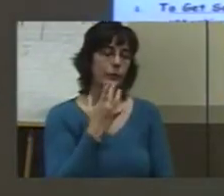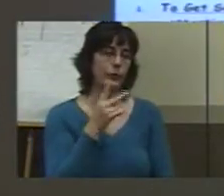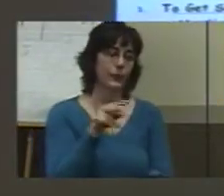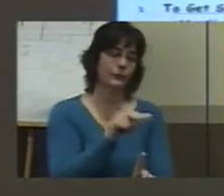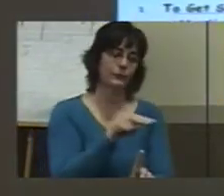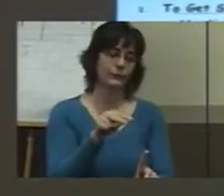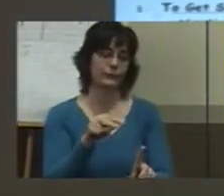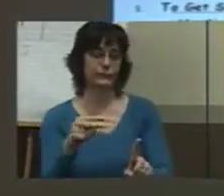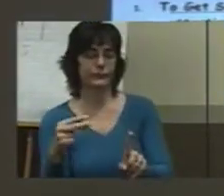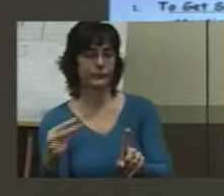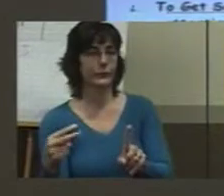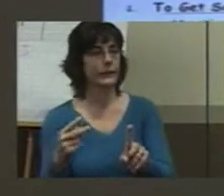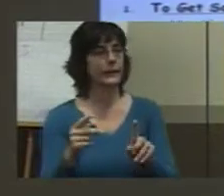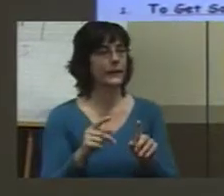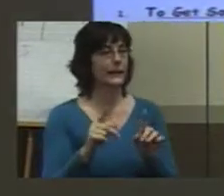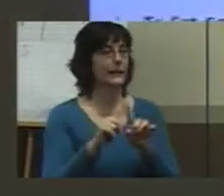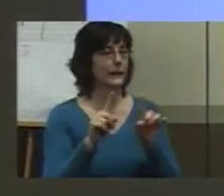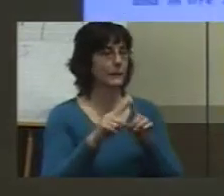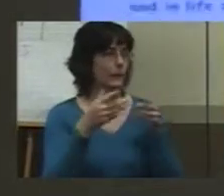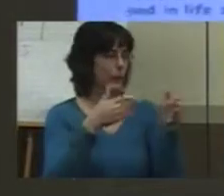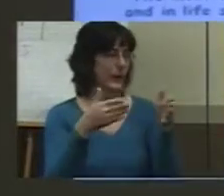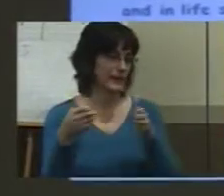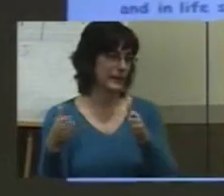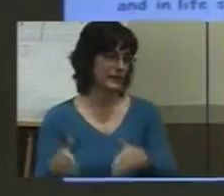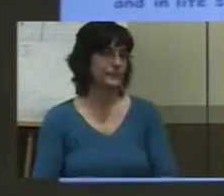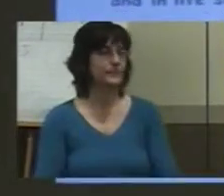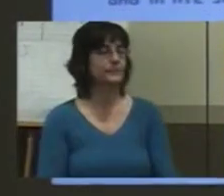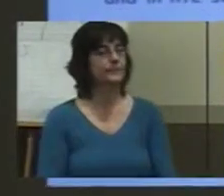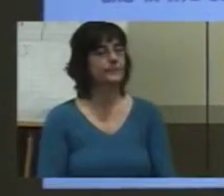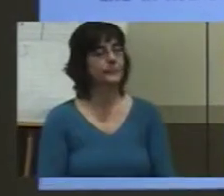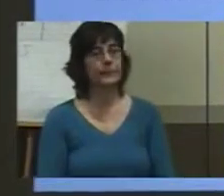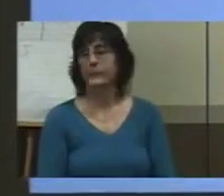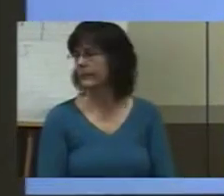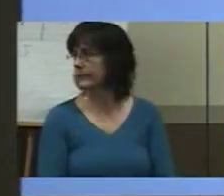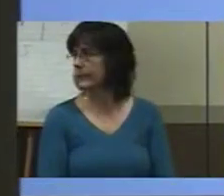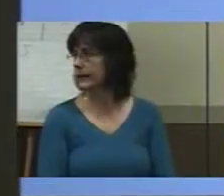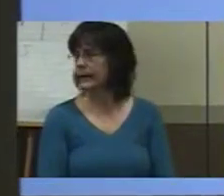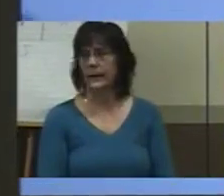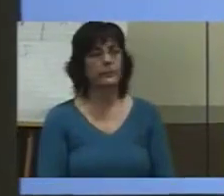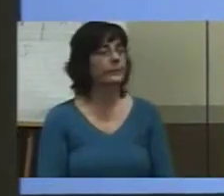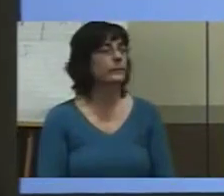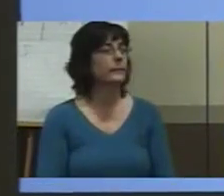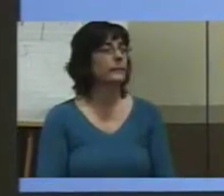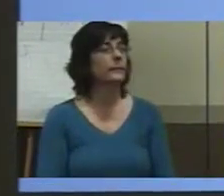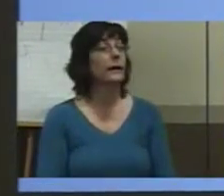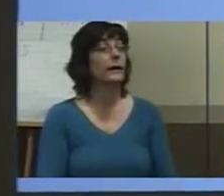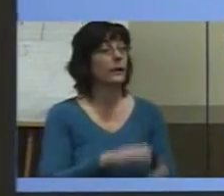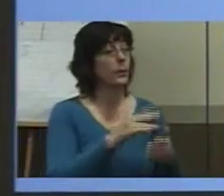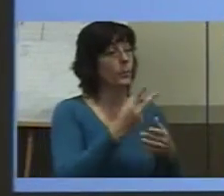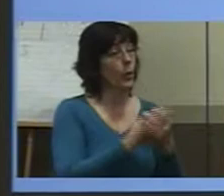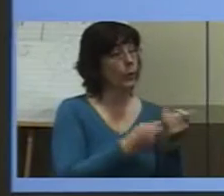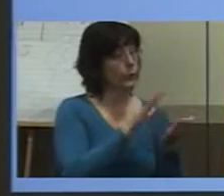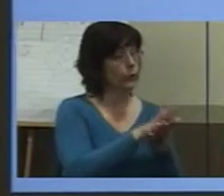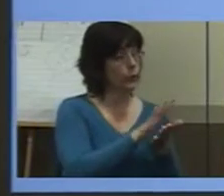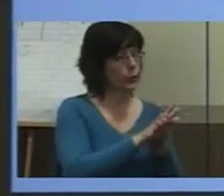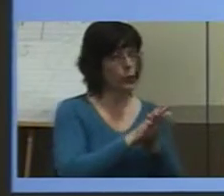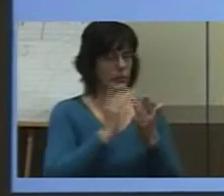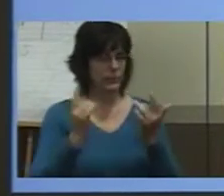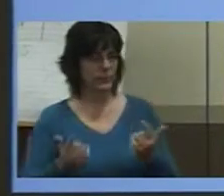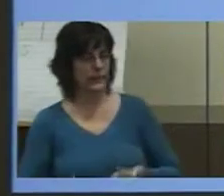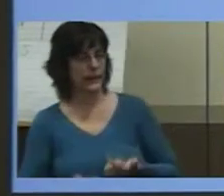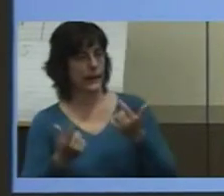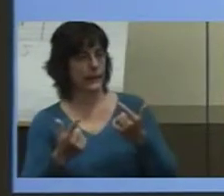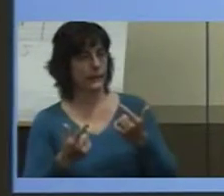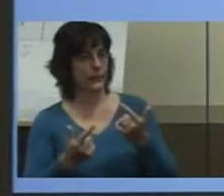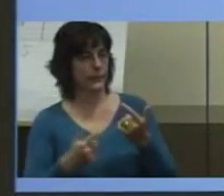of getting information. Okay? Again, both in school and in life,